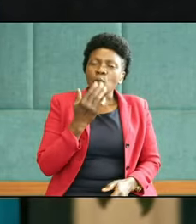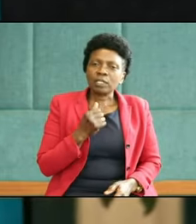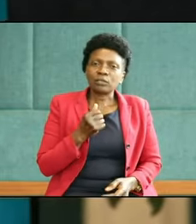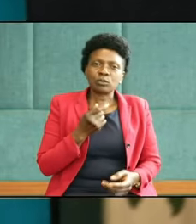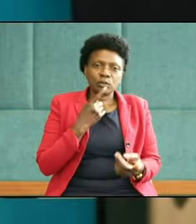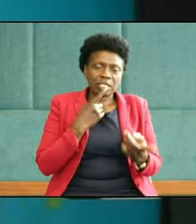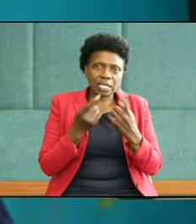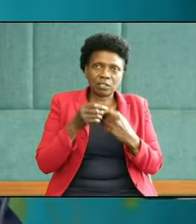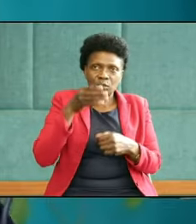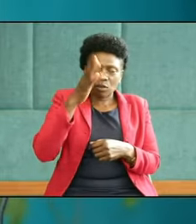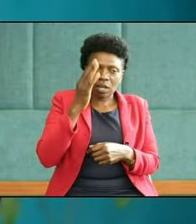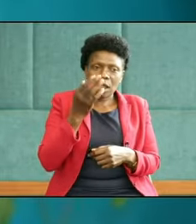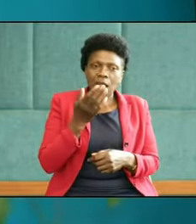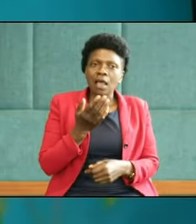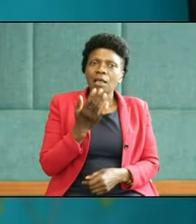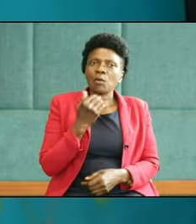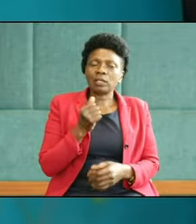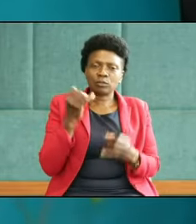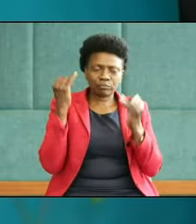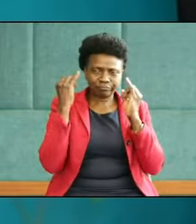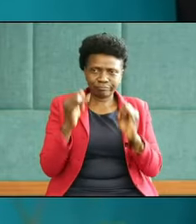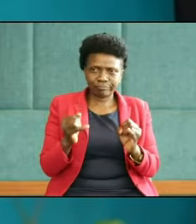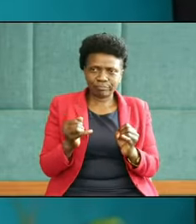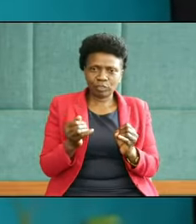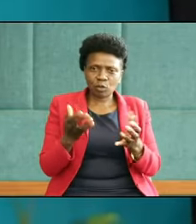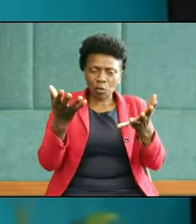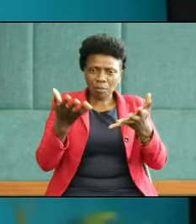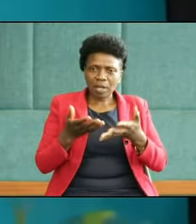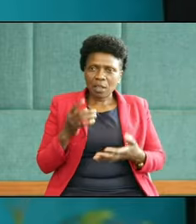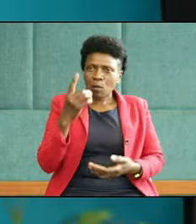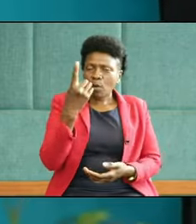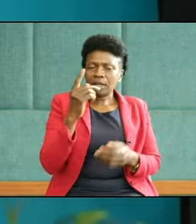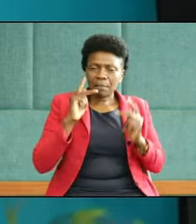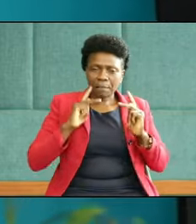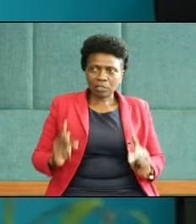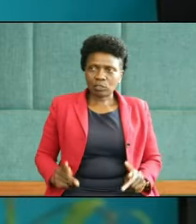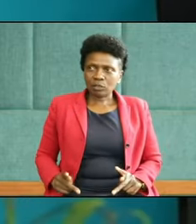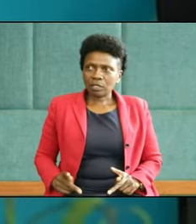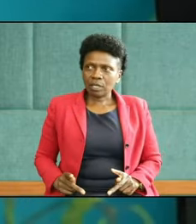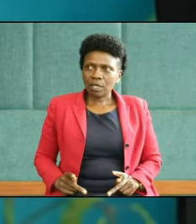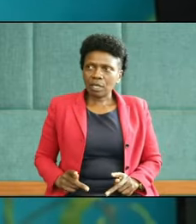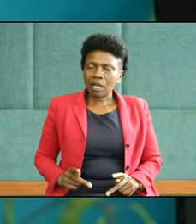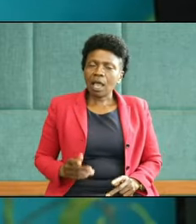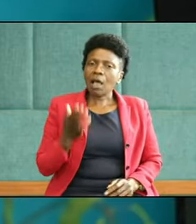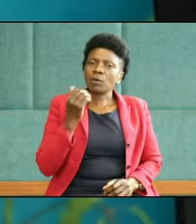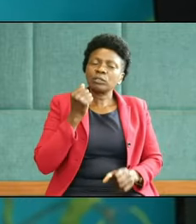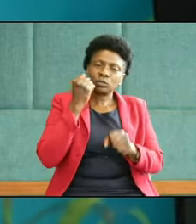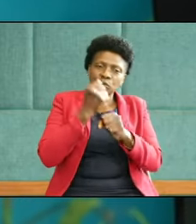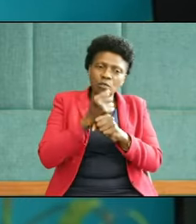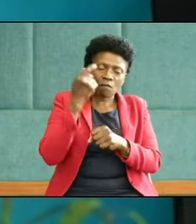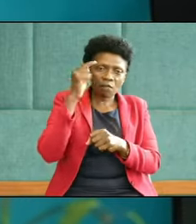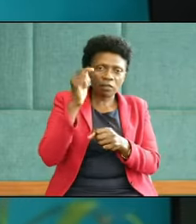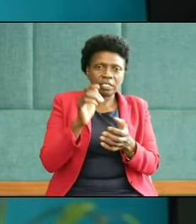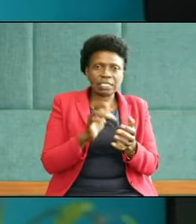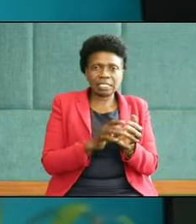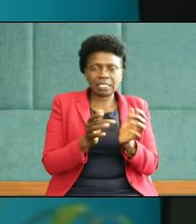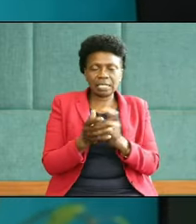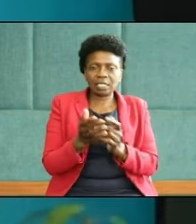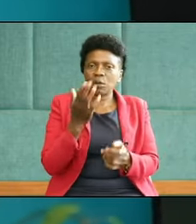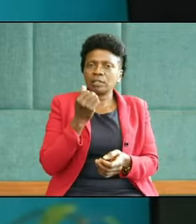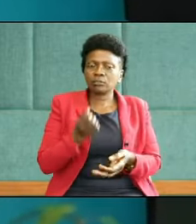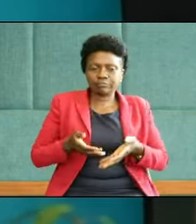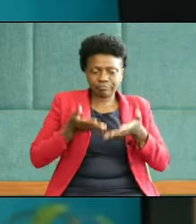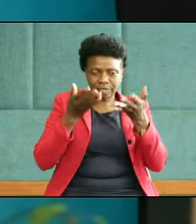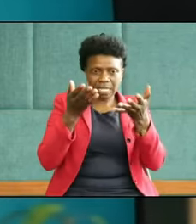attempt to bring somebody every night. God's will is tough, but I want to do it for Jesus. I want to bring